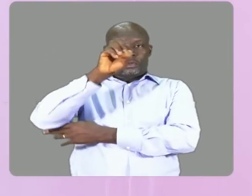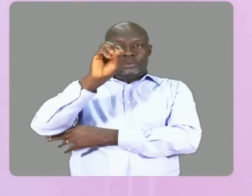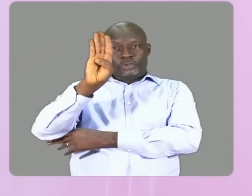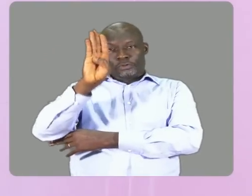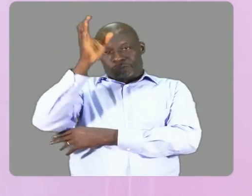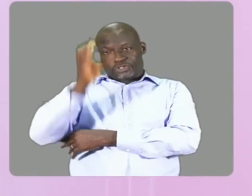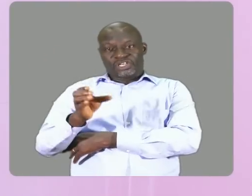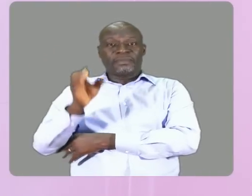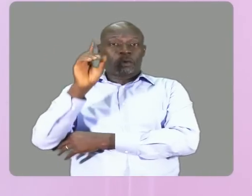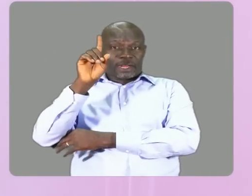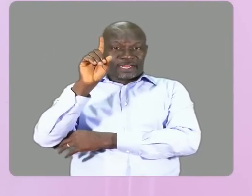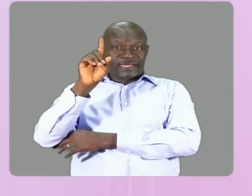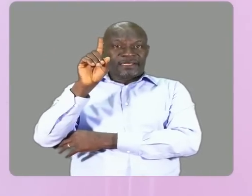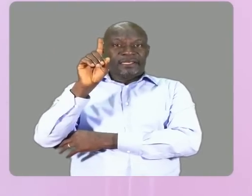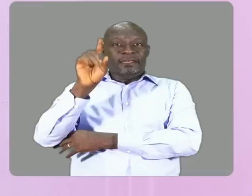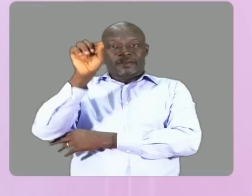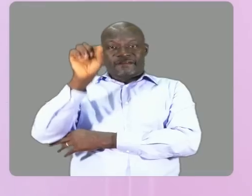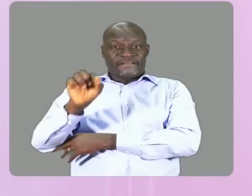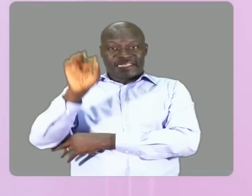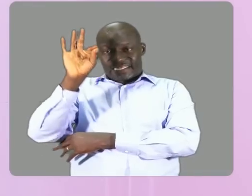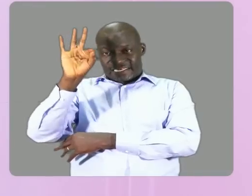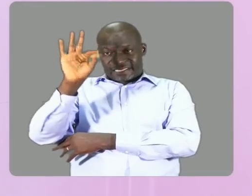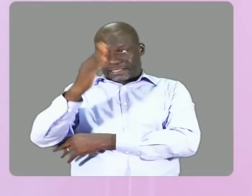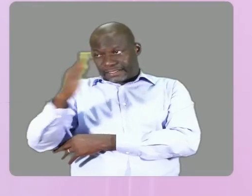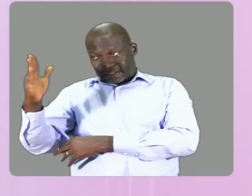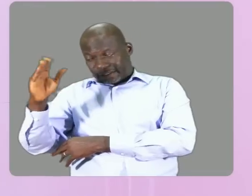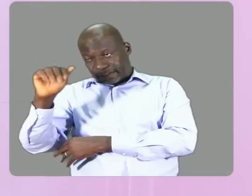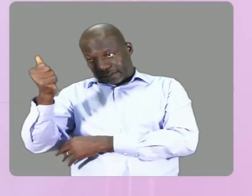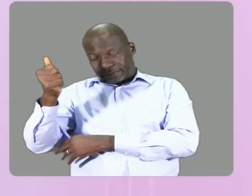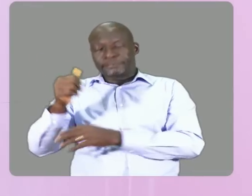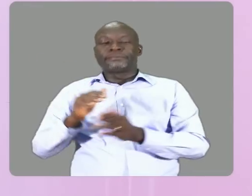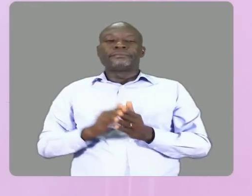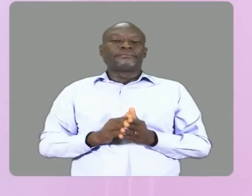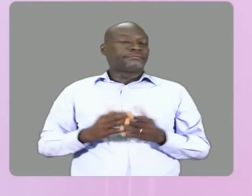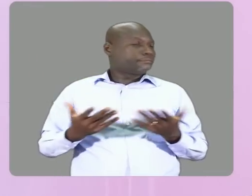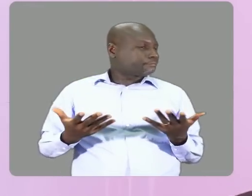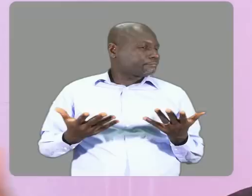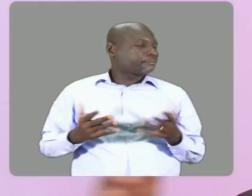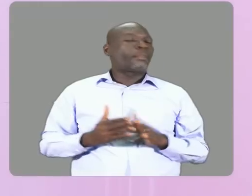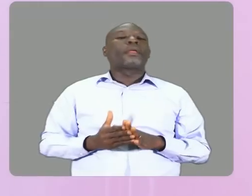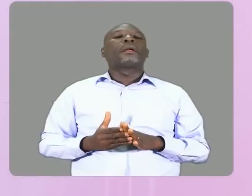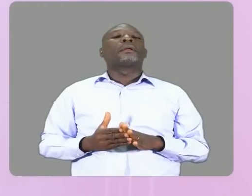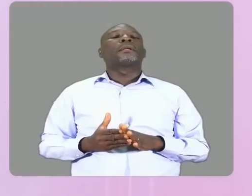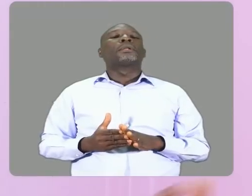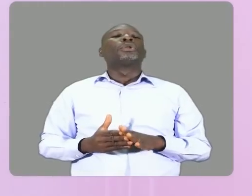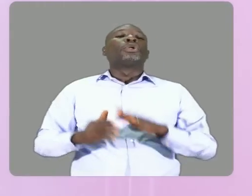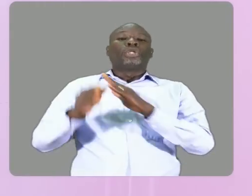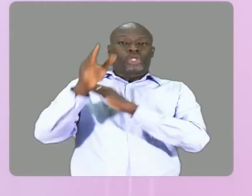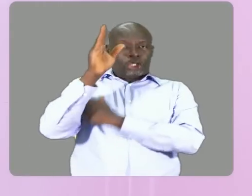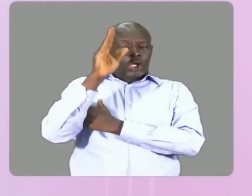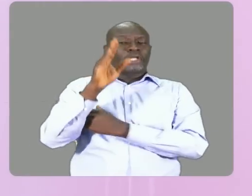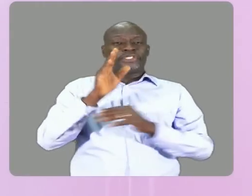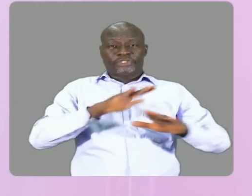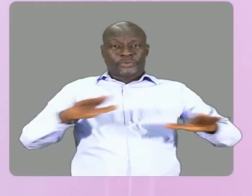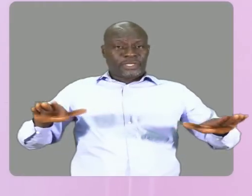ene se. Bible se. Ebrebi esunye. Ama nyankopon ema enyina ekushie